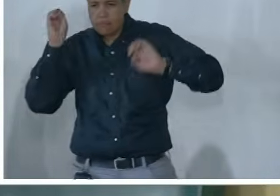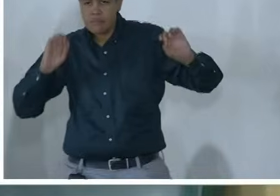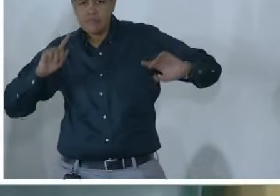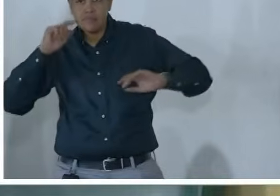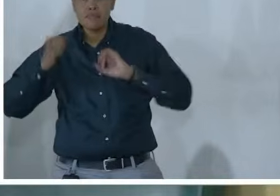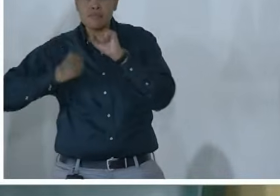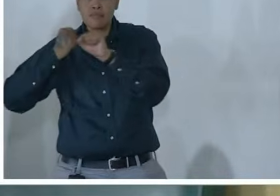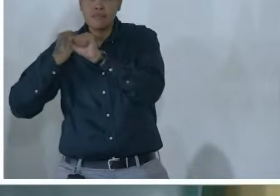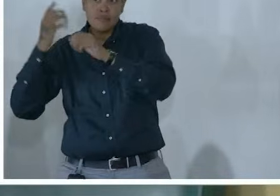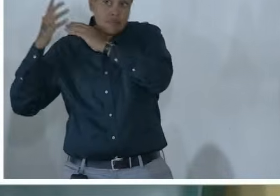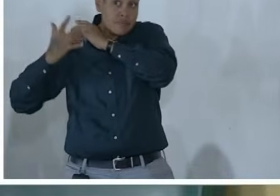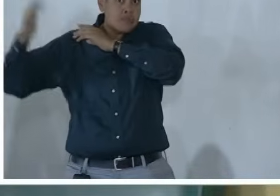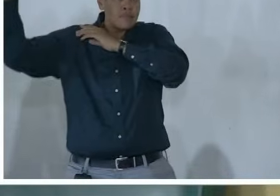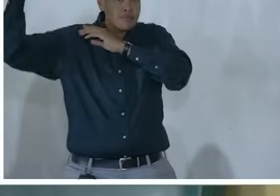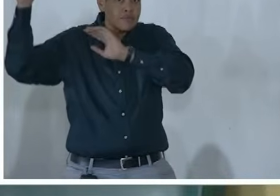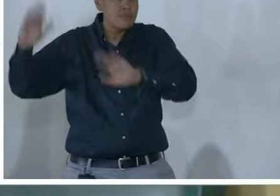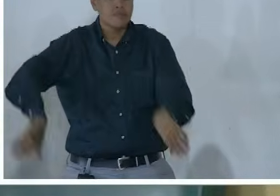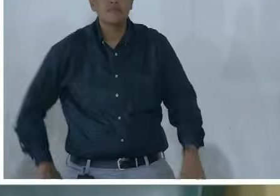years to come.